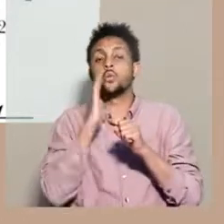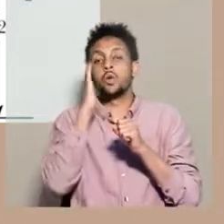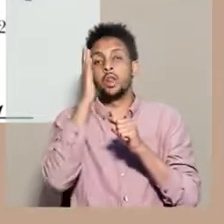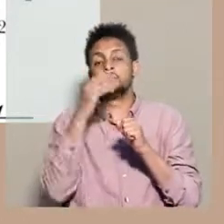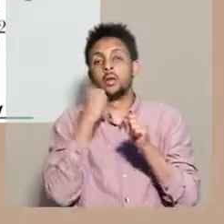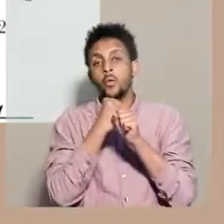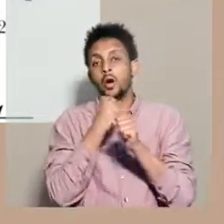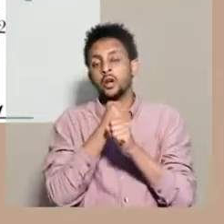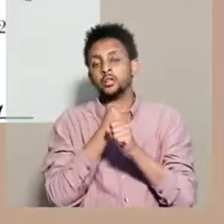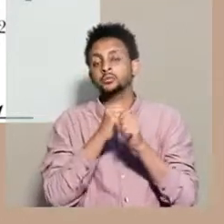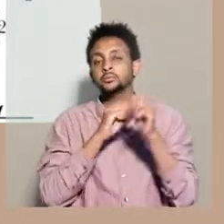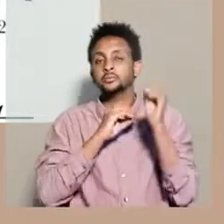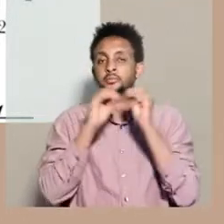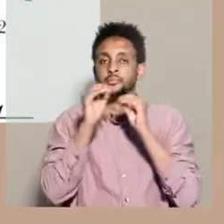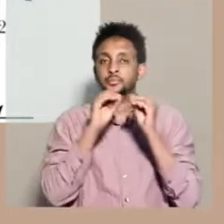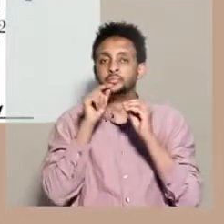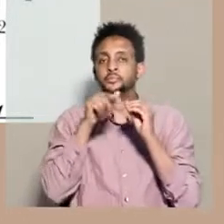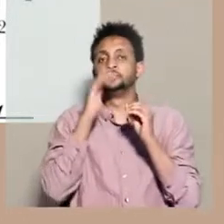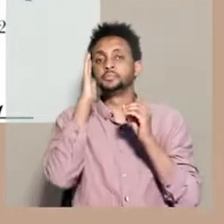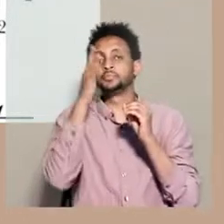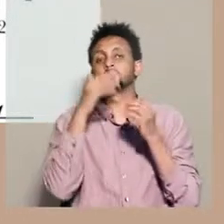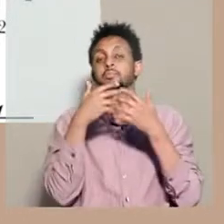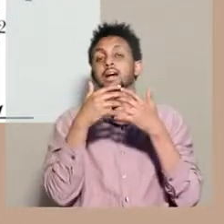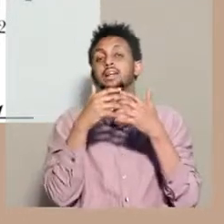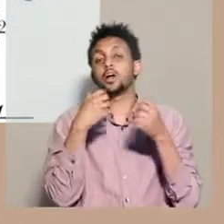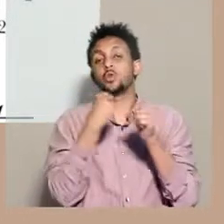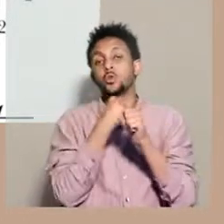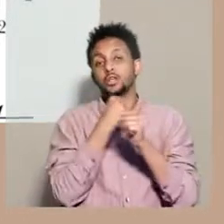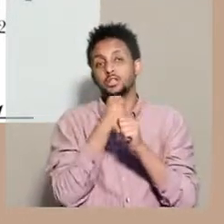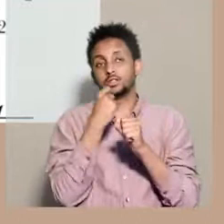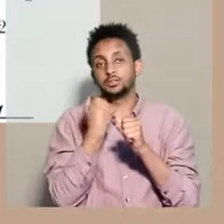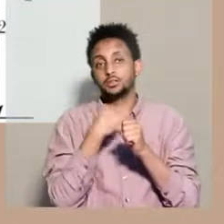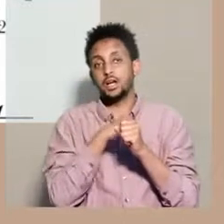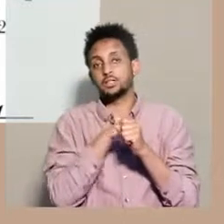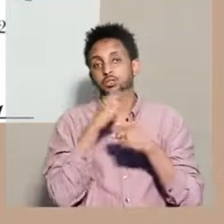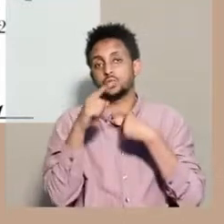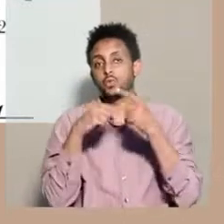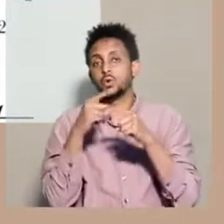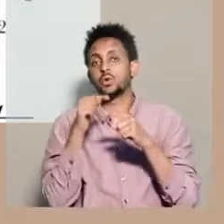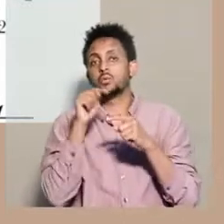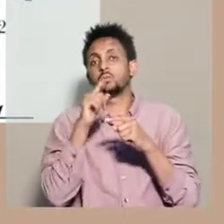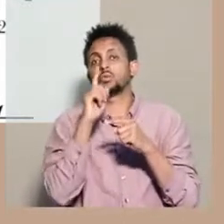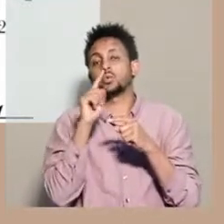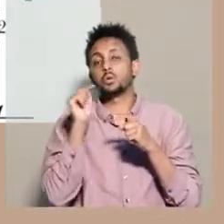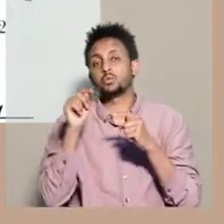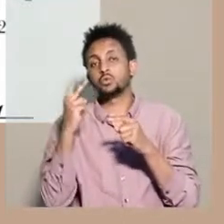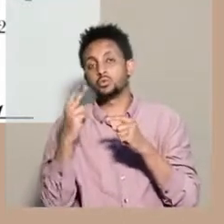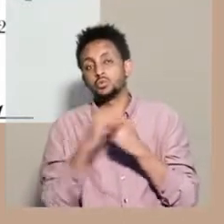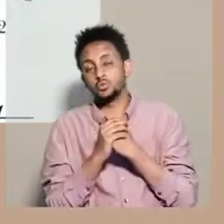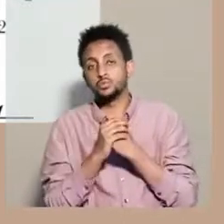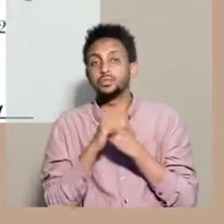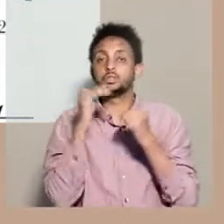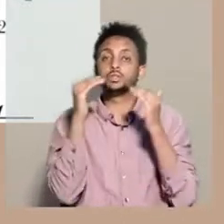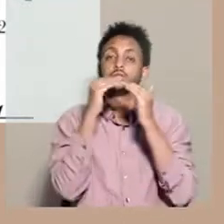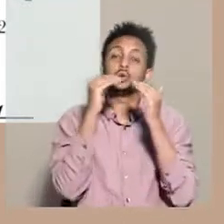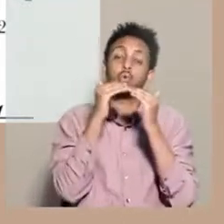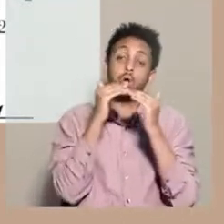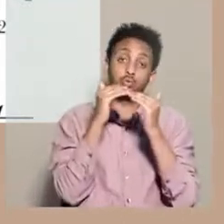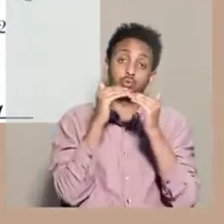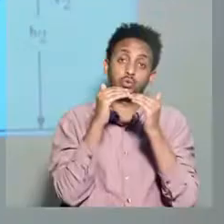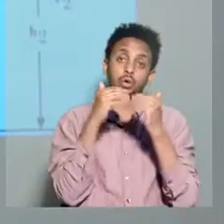a work performed, so that there will be mechanical work as we go from point 1 to point 2 is equals